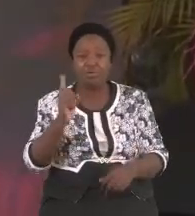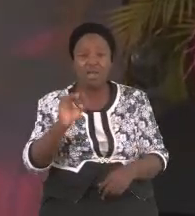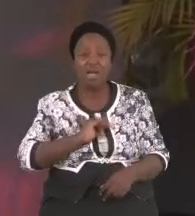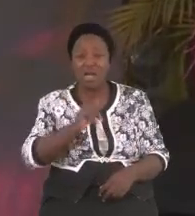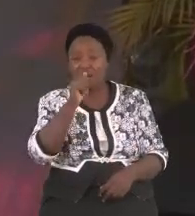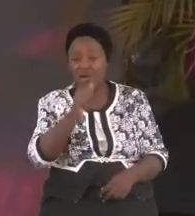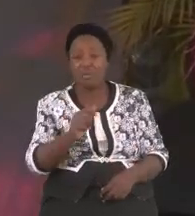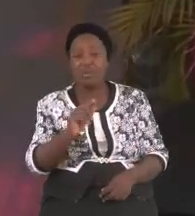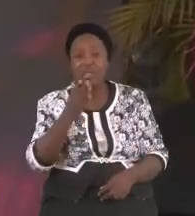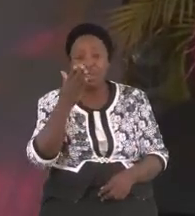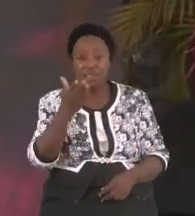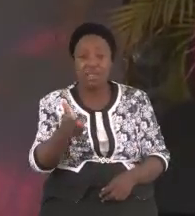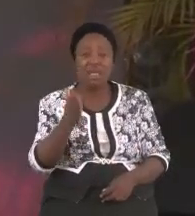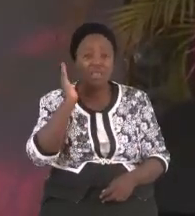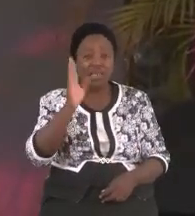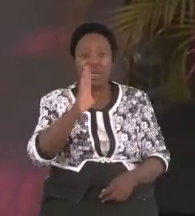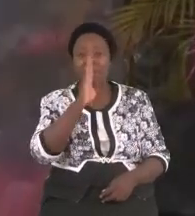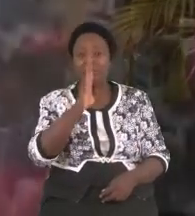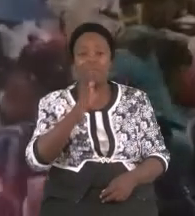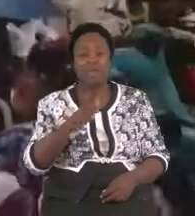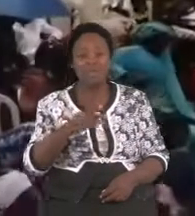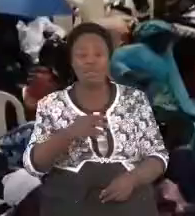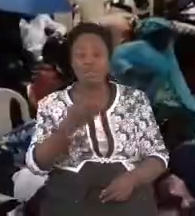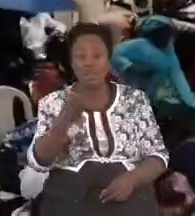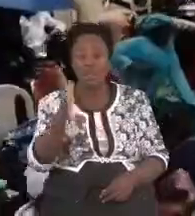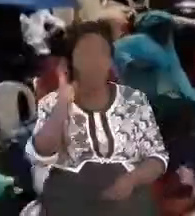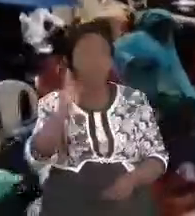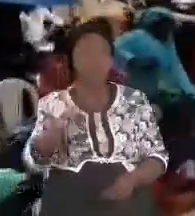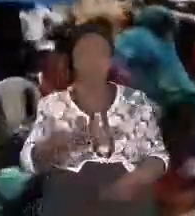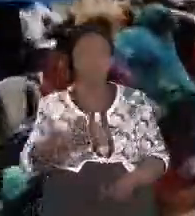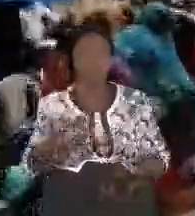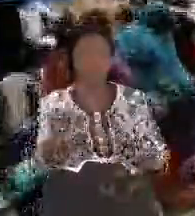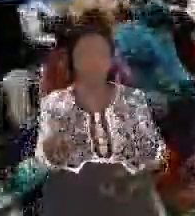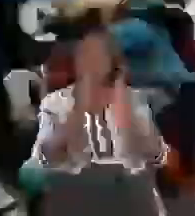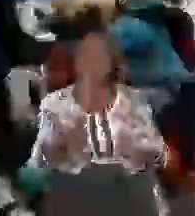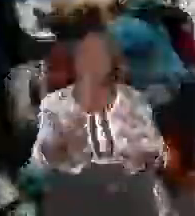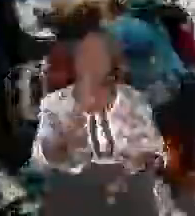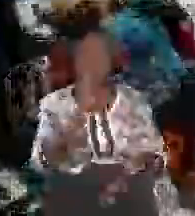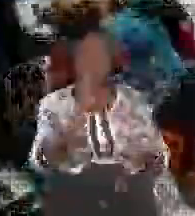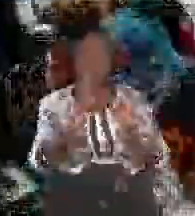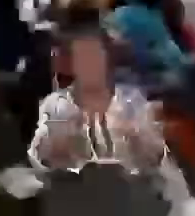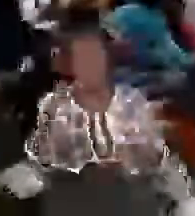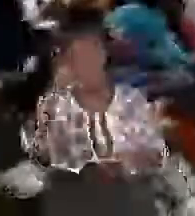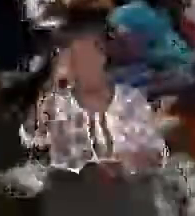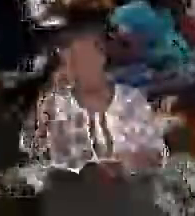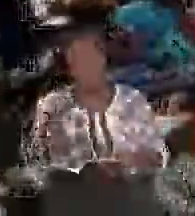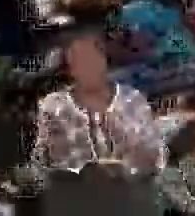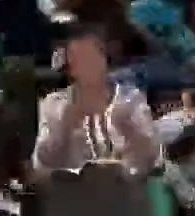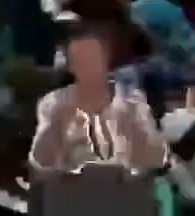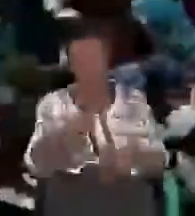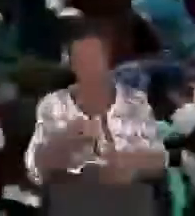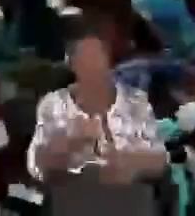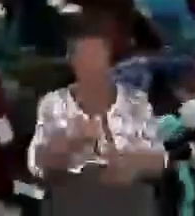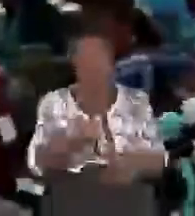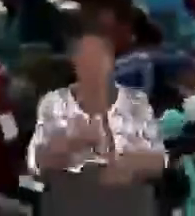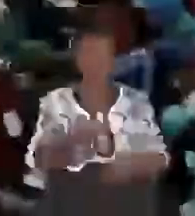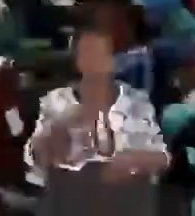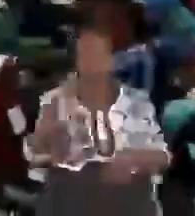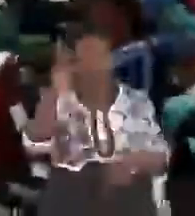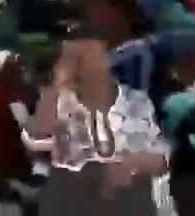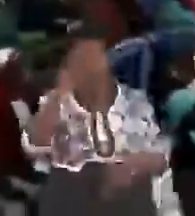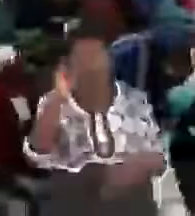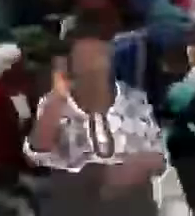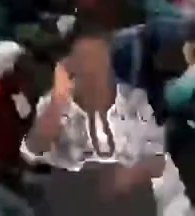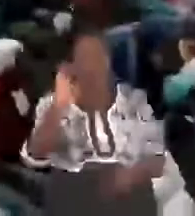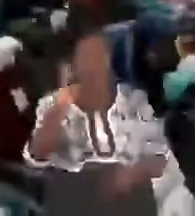my servant be. If any man serve me, him will my Father honor.